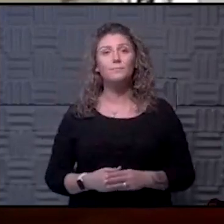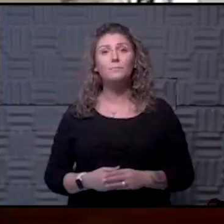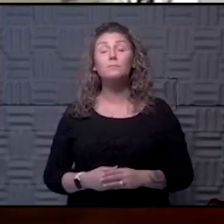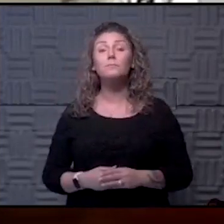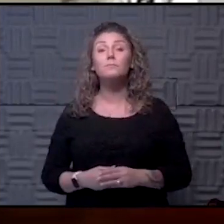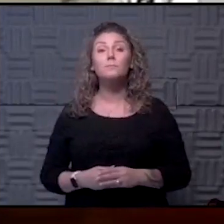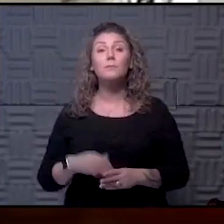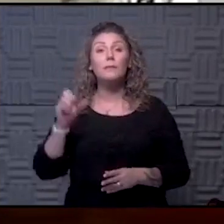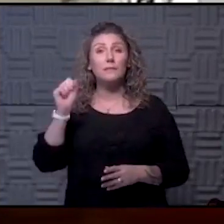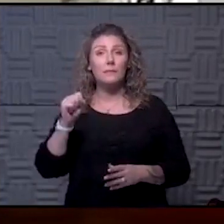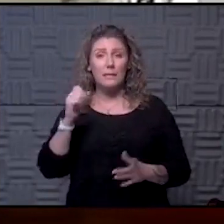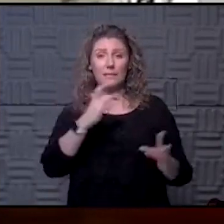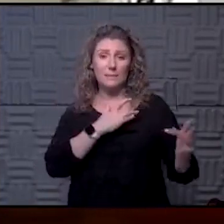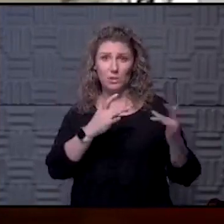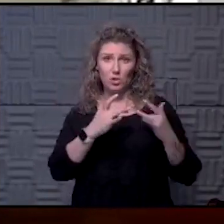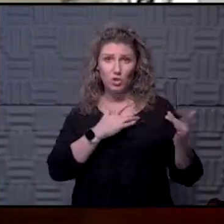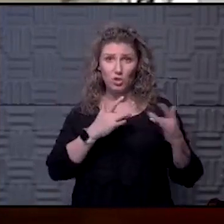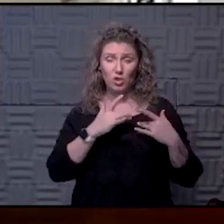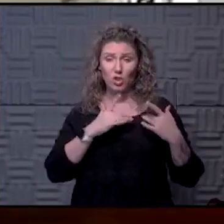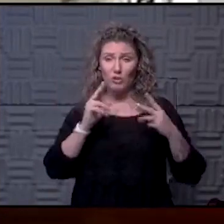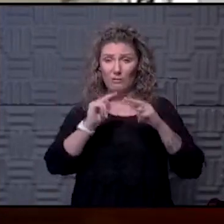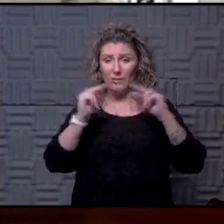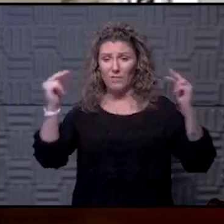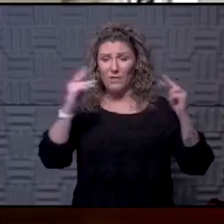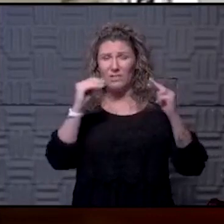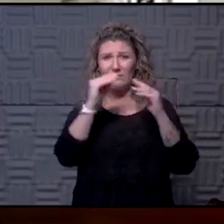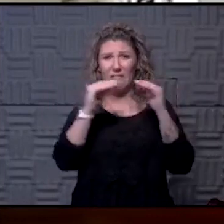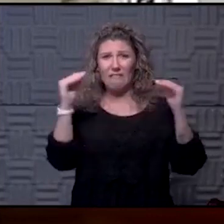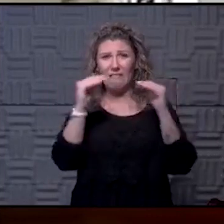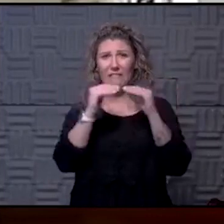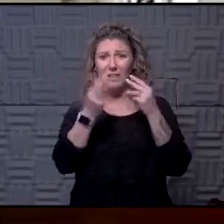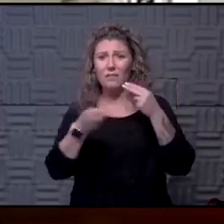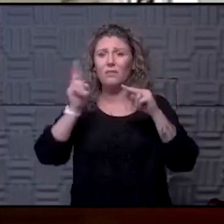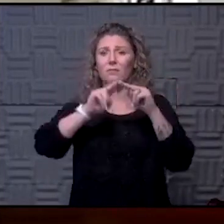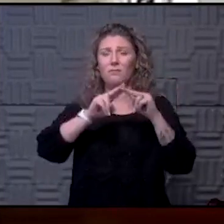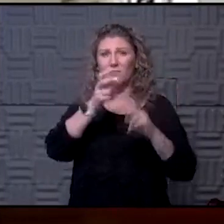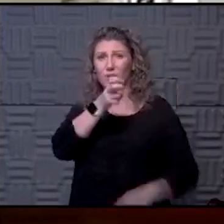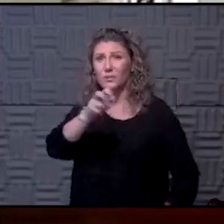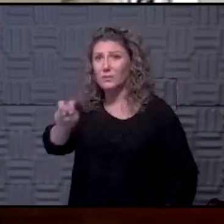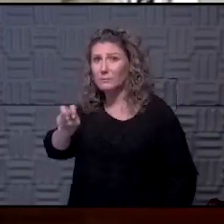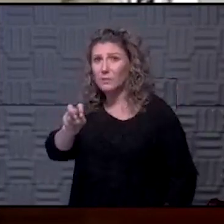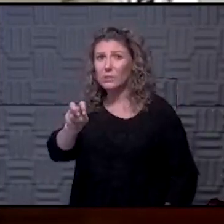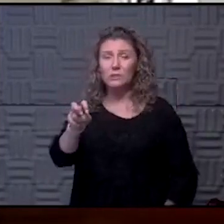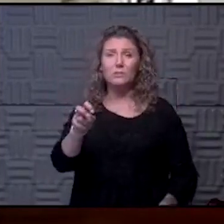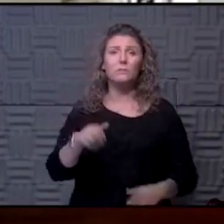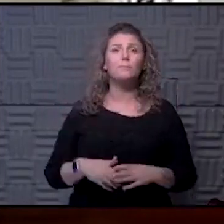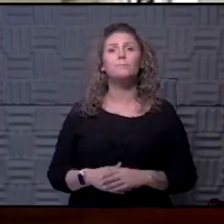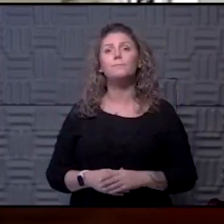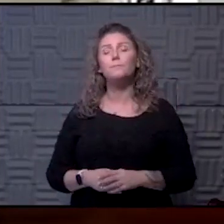concerned with the variants and the level of increased transmissibility and